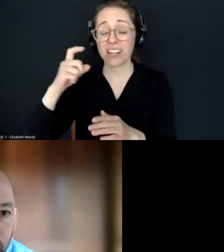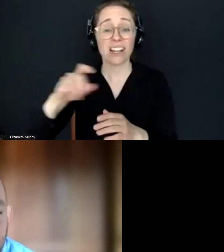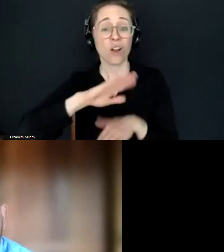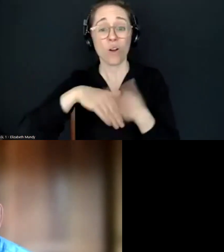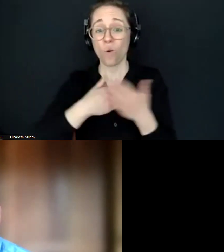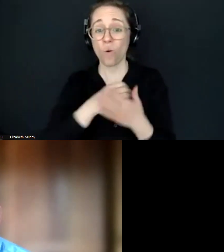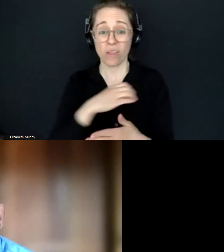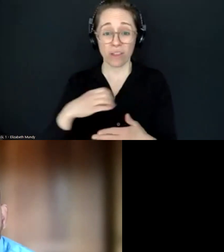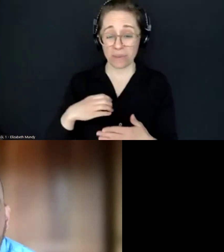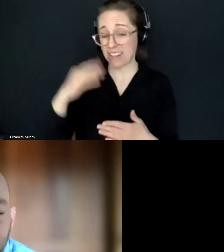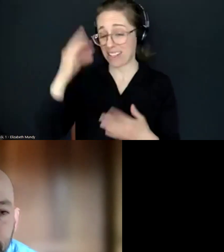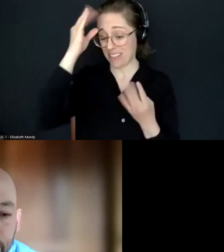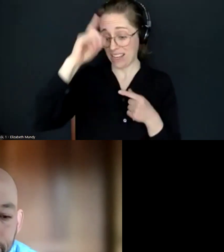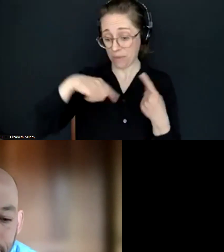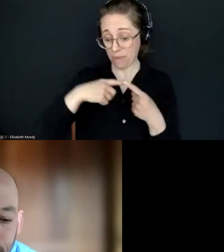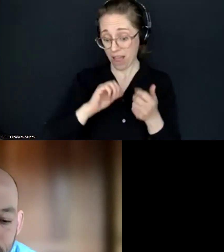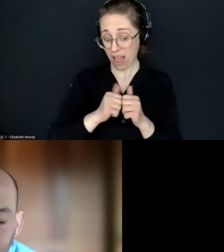work feeds